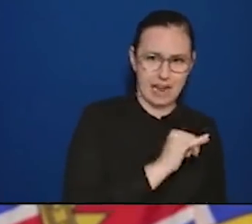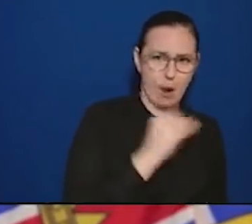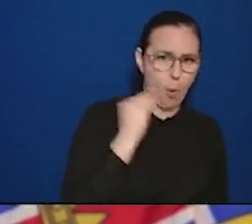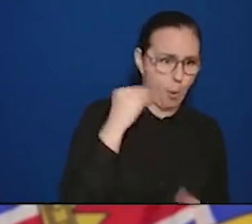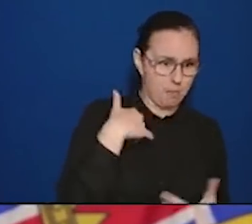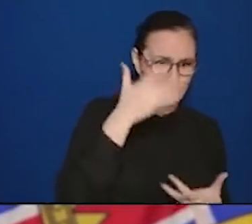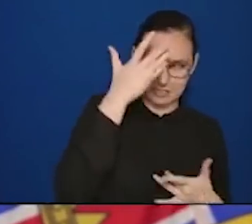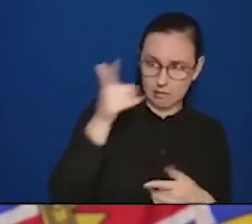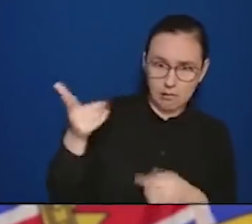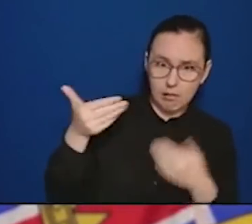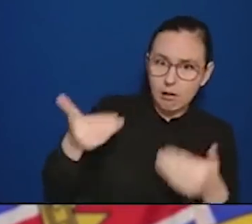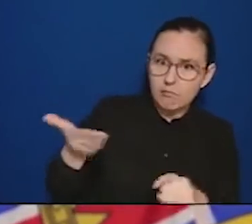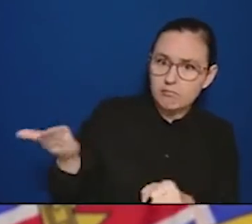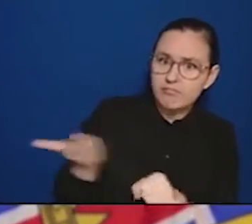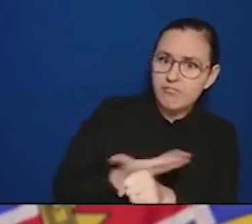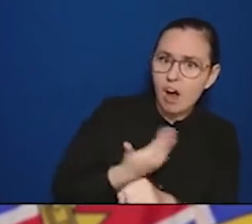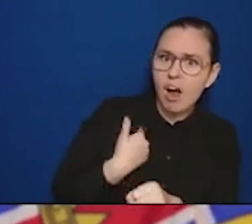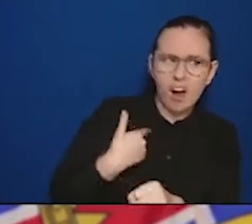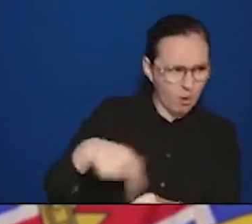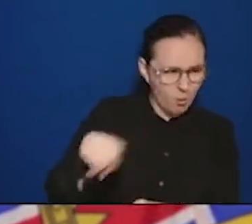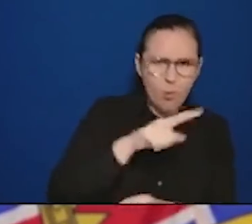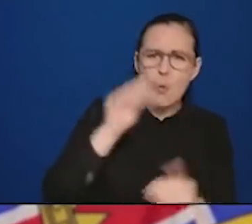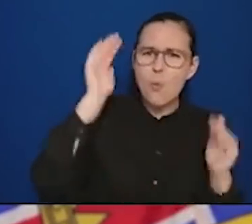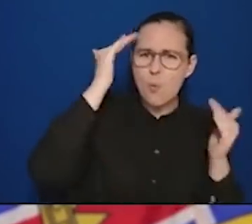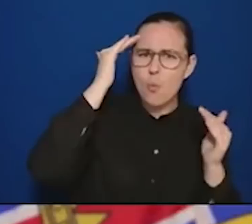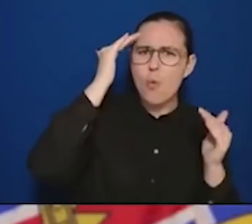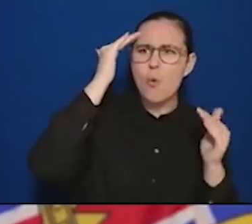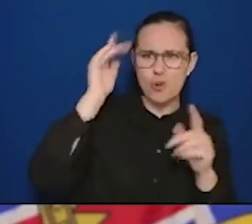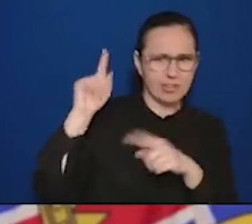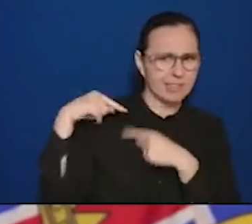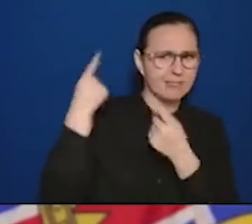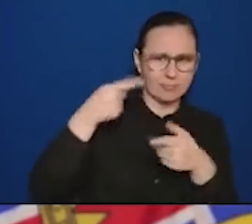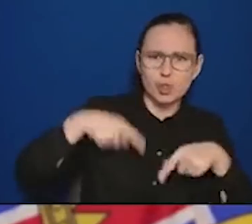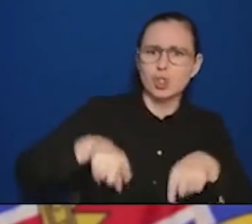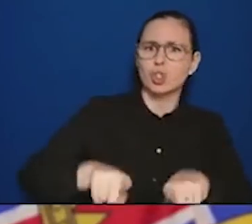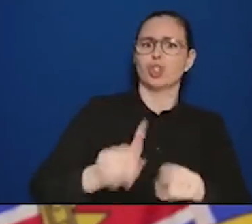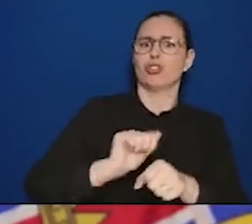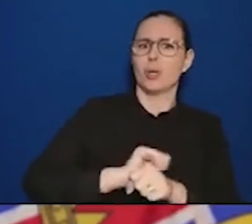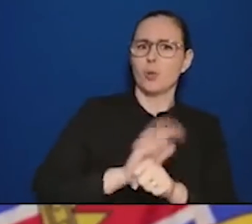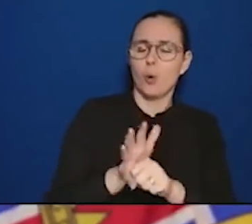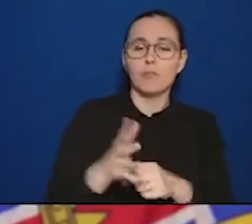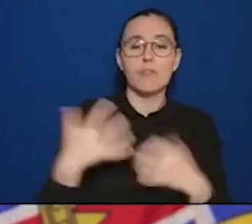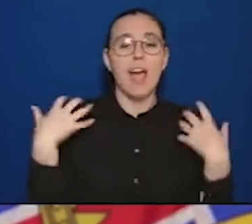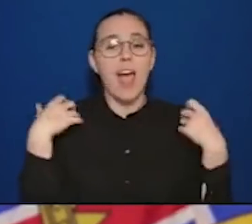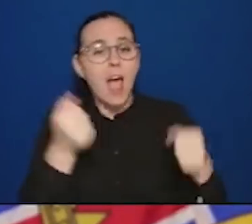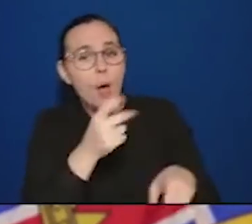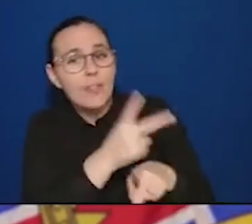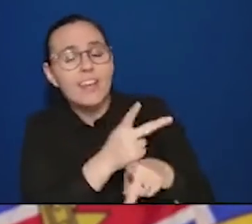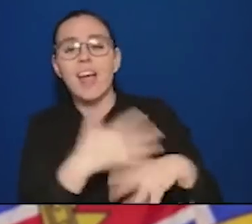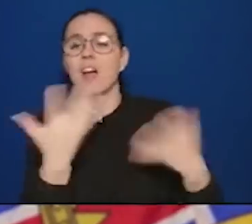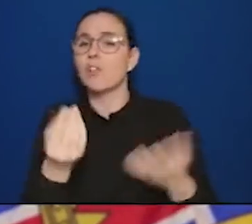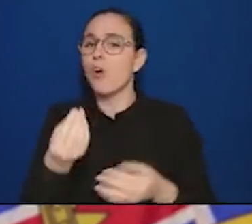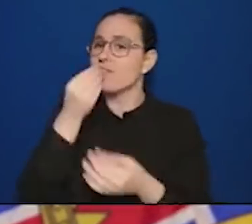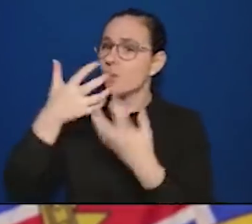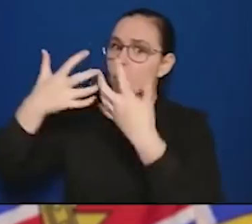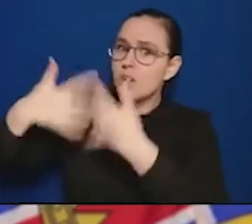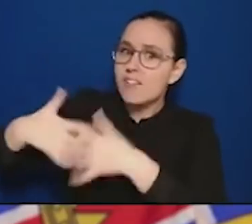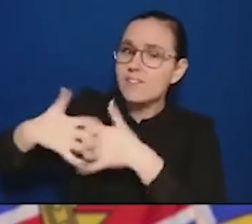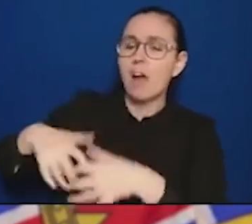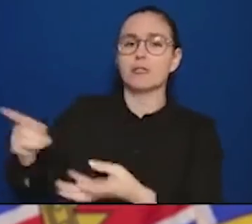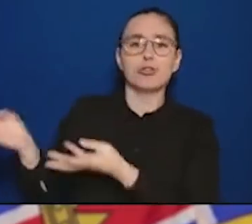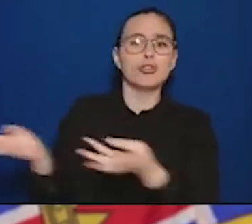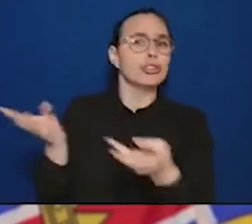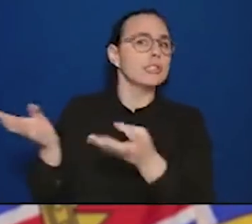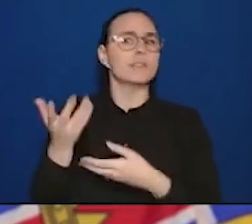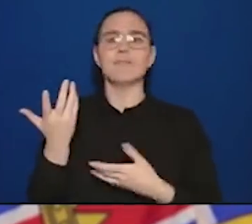many sectors, including in healthcare, including in food production, and many others. This means that even though individuals may know